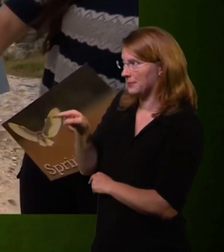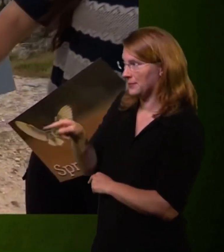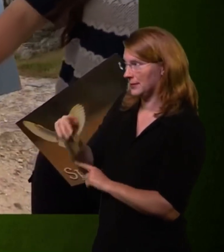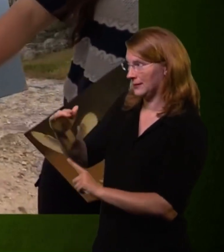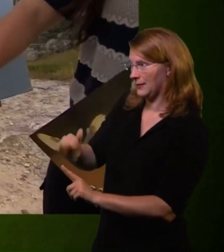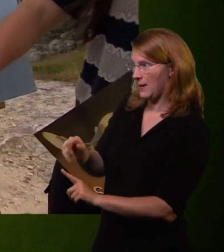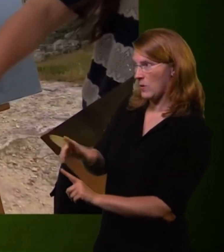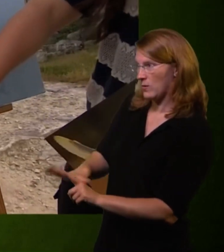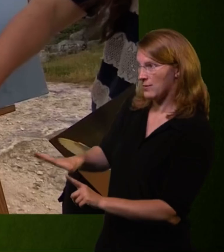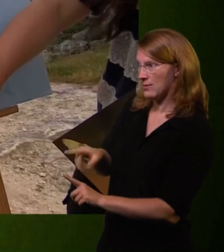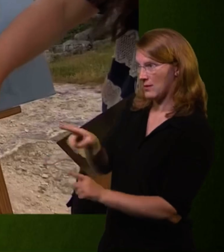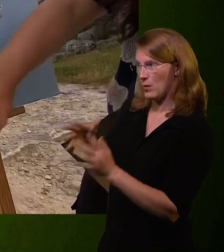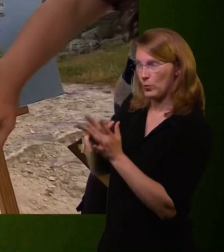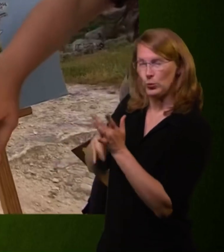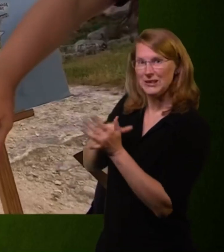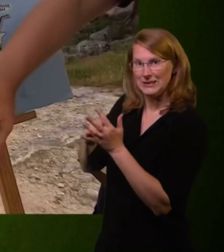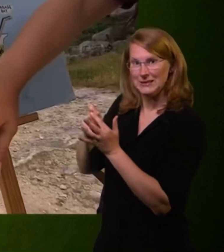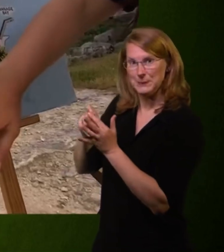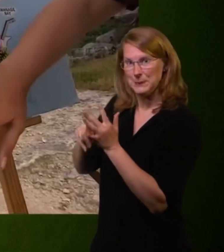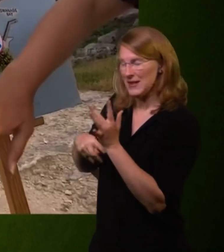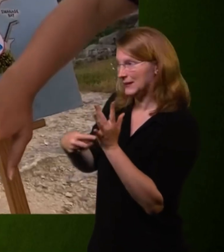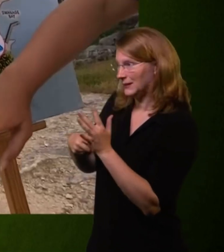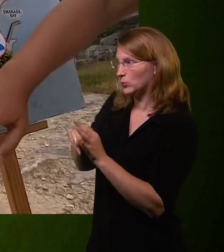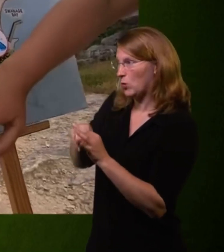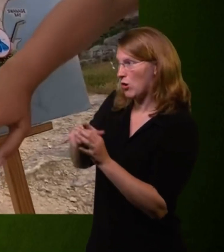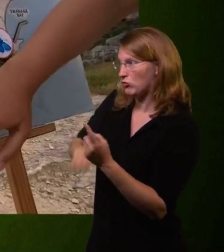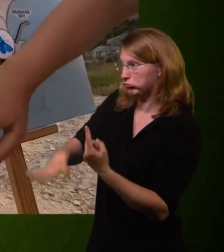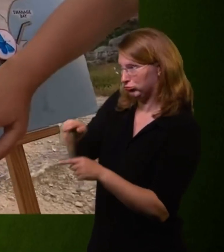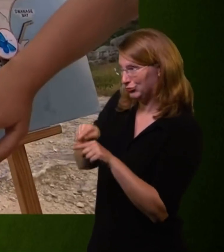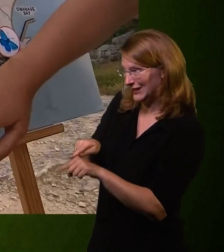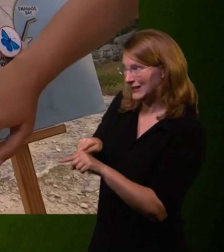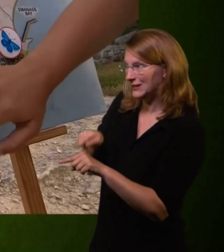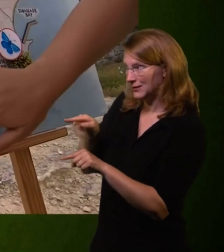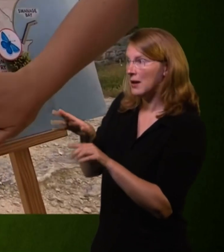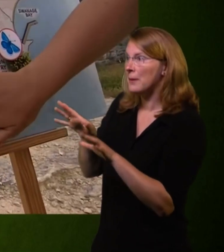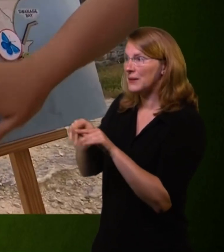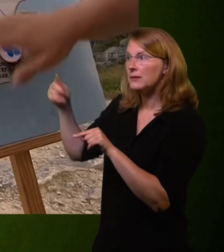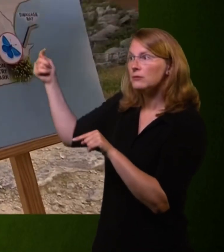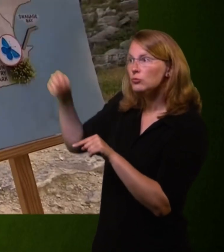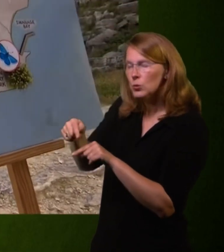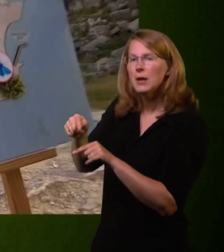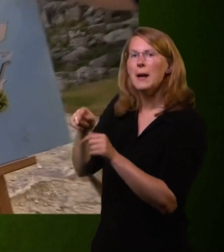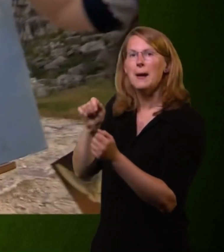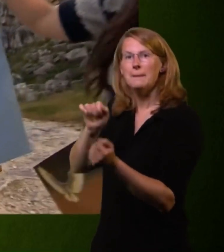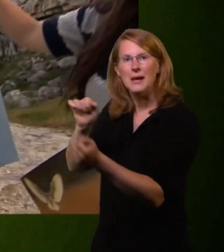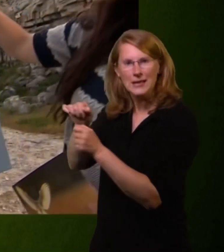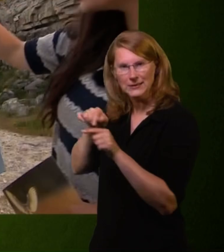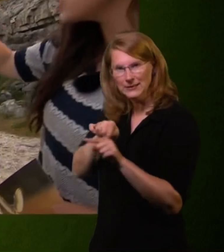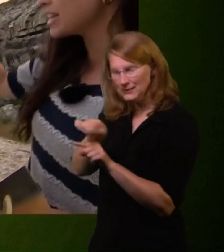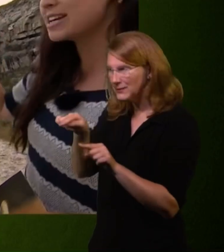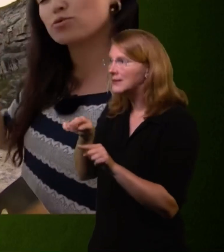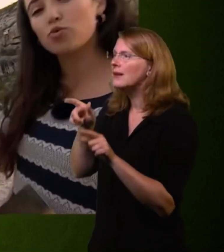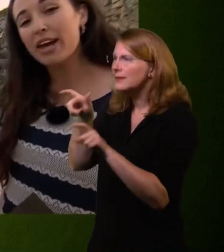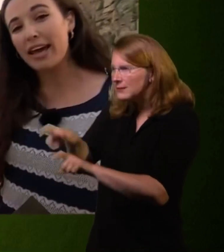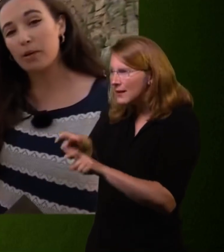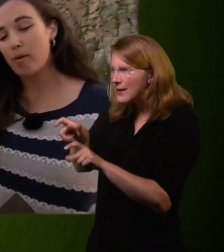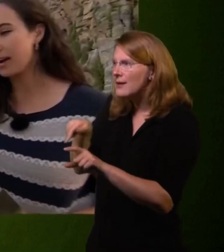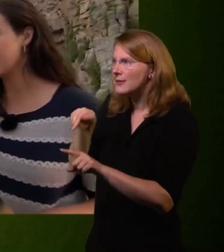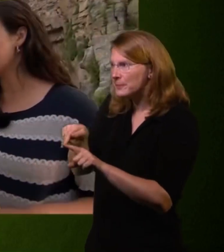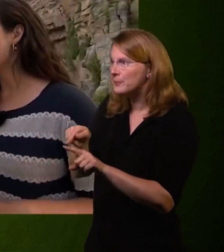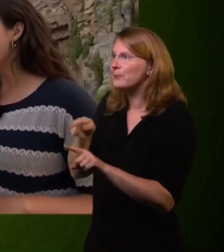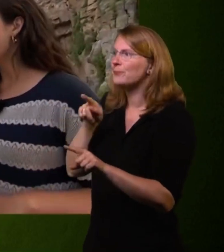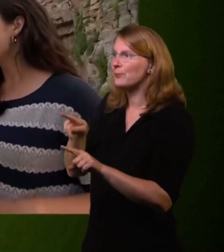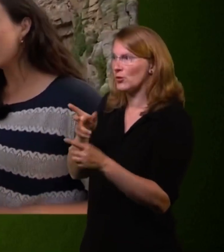and this is where the bats will come to mate and they'll stay to hibernate throughout the course of autumn and winter. So this is where I am. But due to his